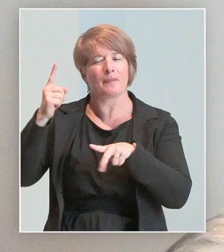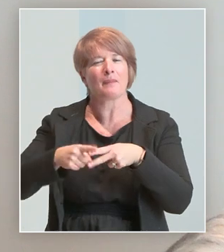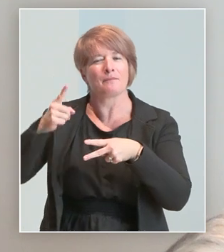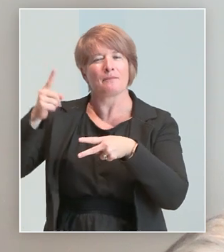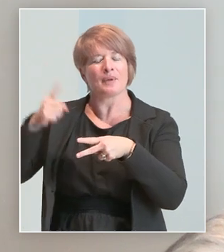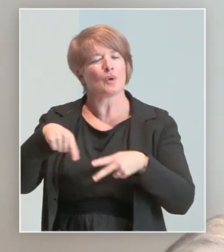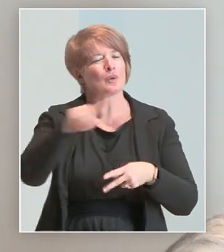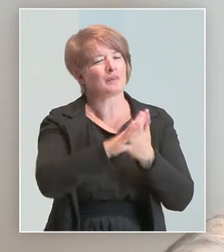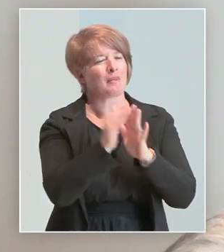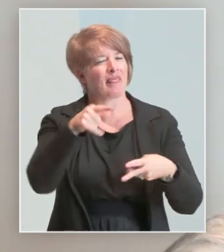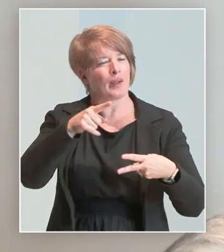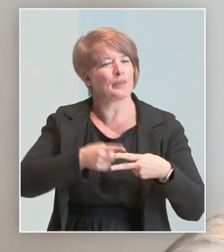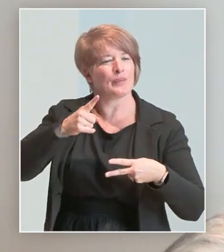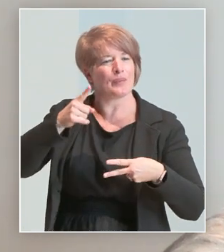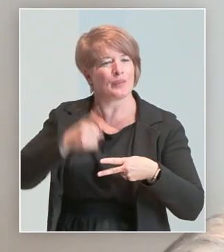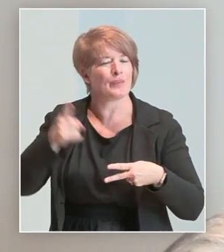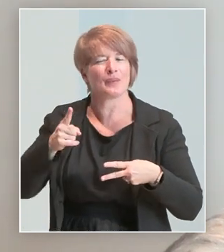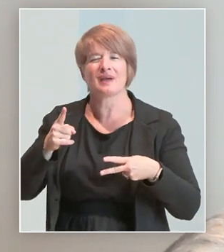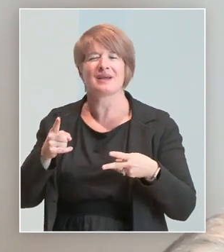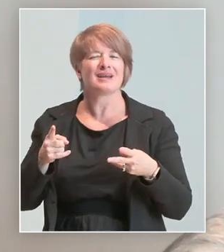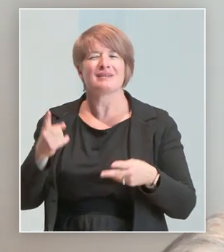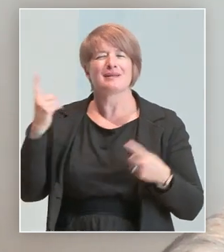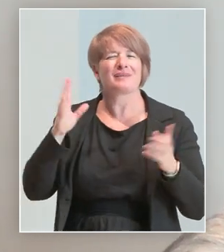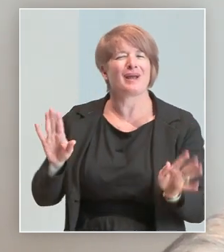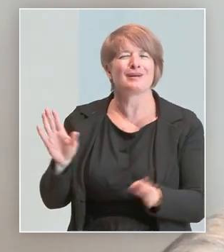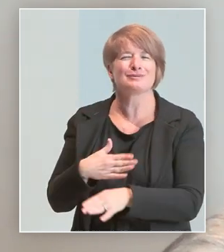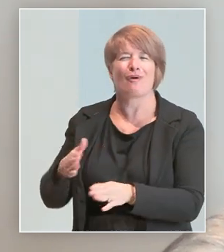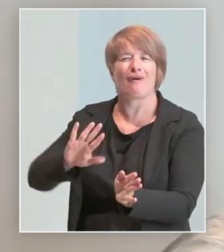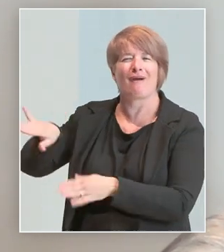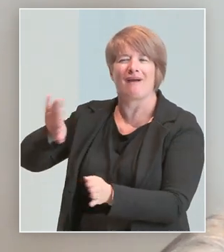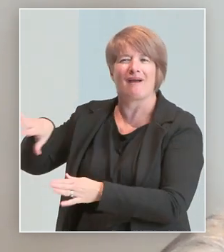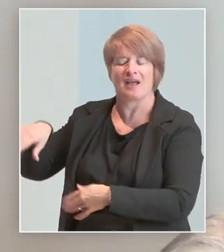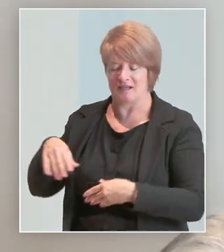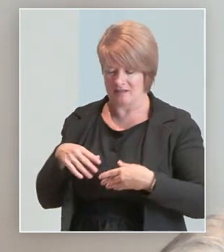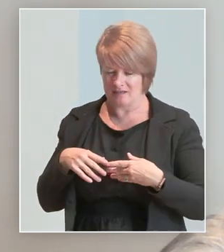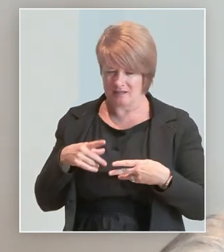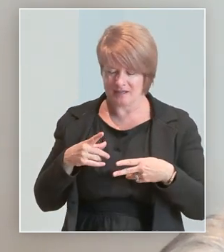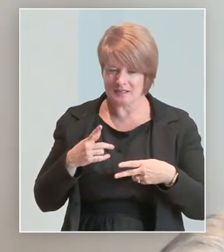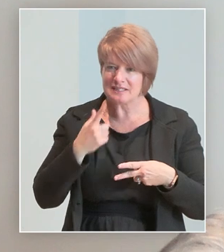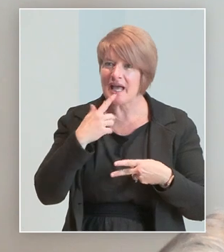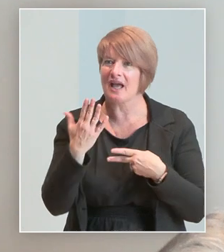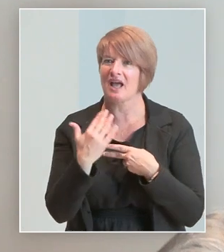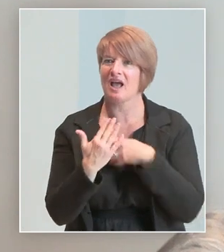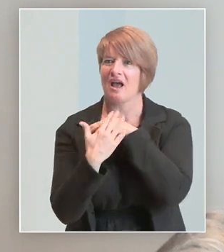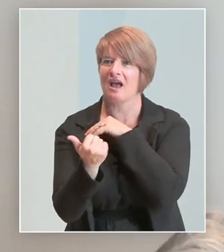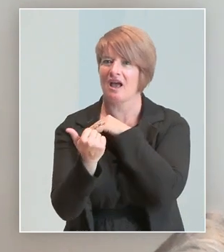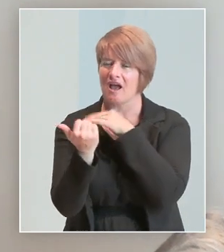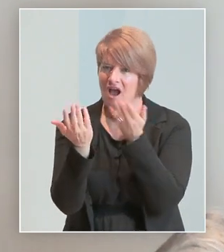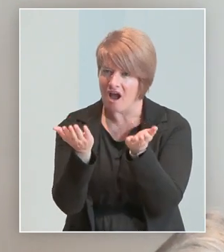No postal service, no techno deliveries, only the ones that say and sign, come